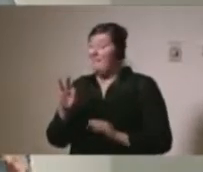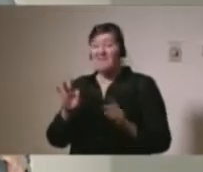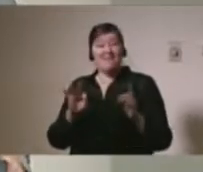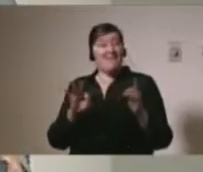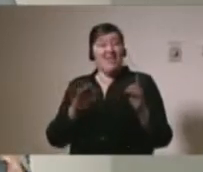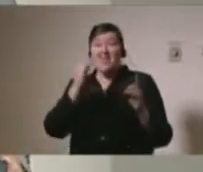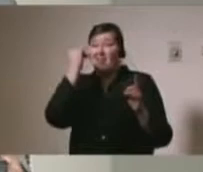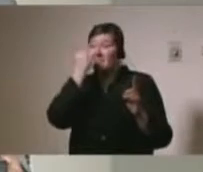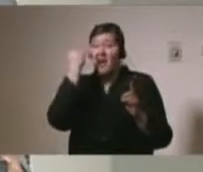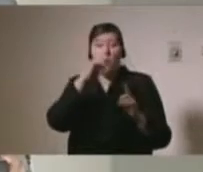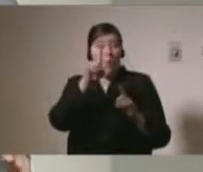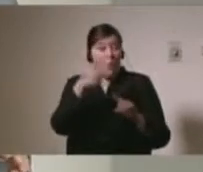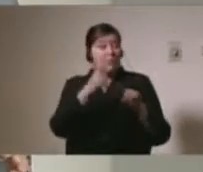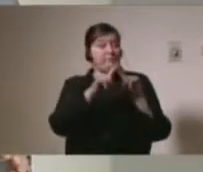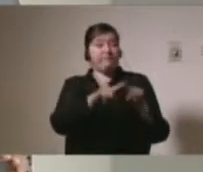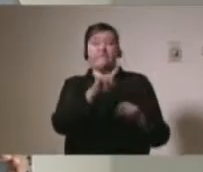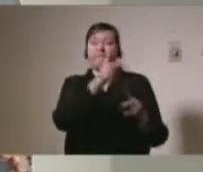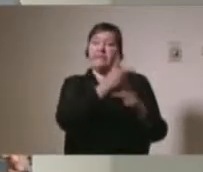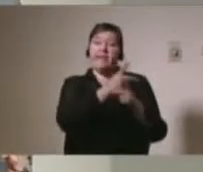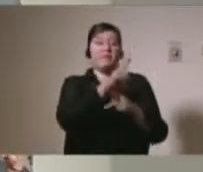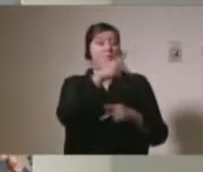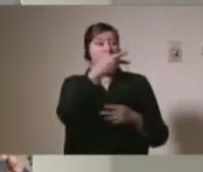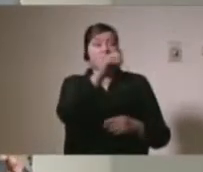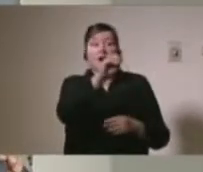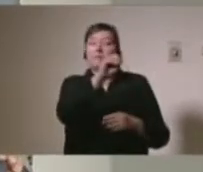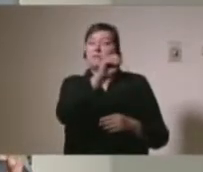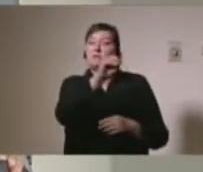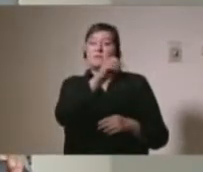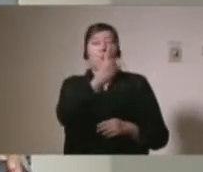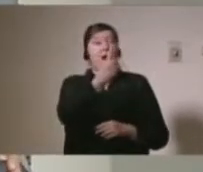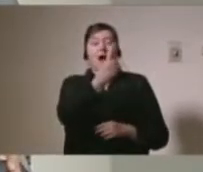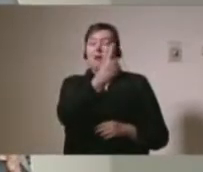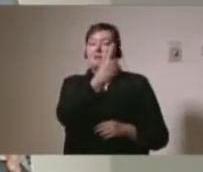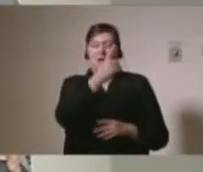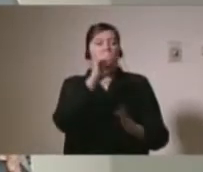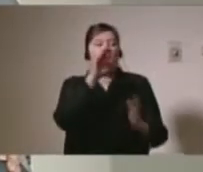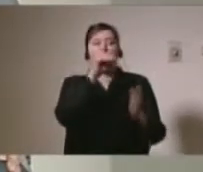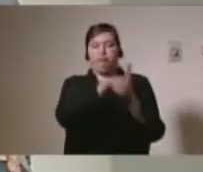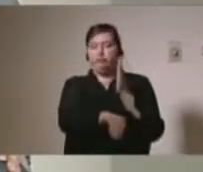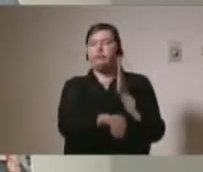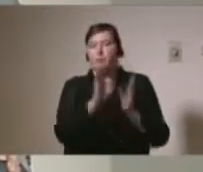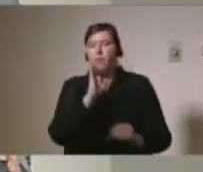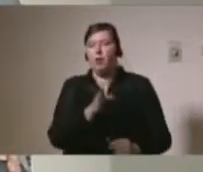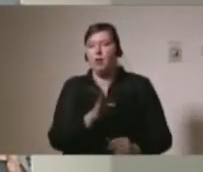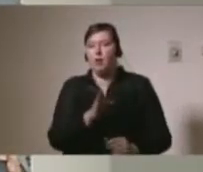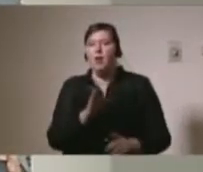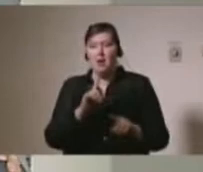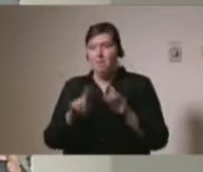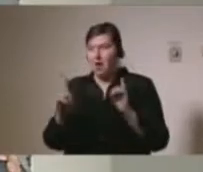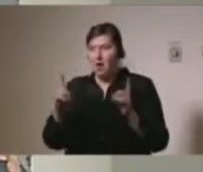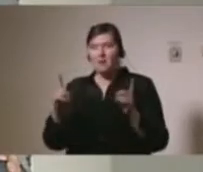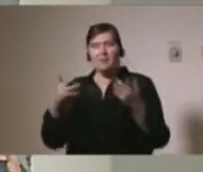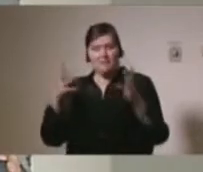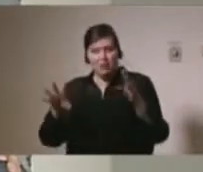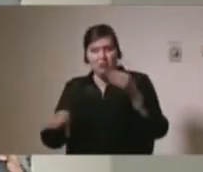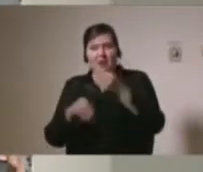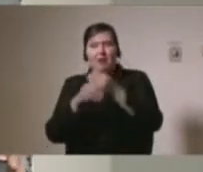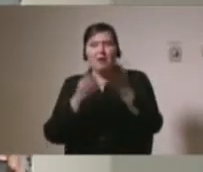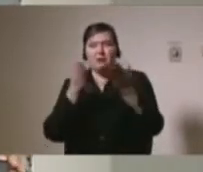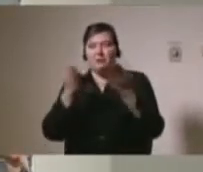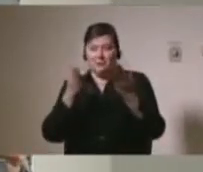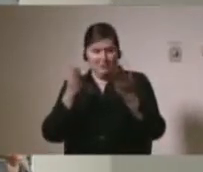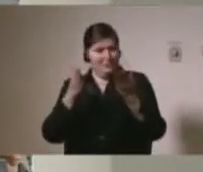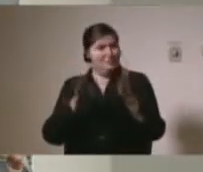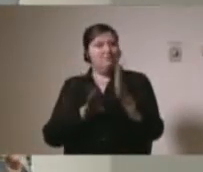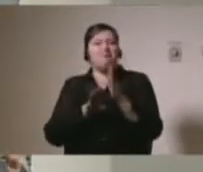Operations would have collapsed. But on the contrary, thanks to its service offering diversification policy,